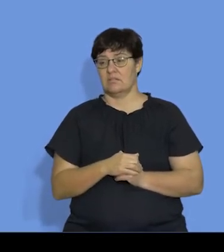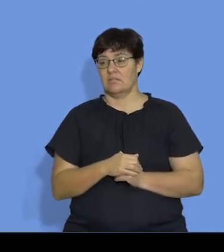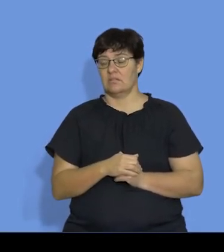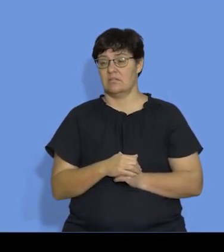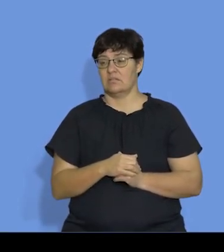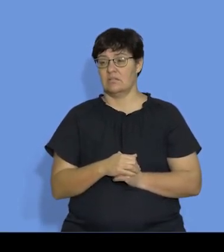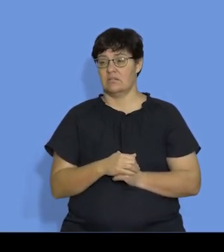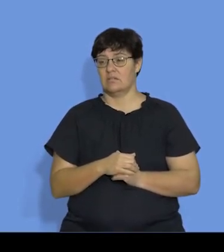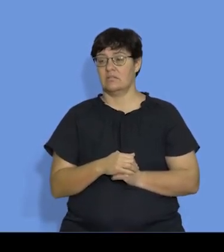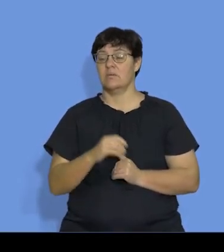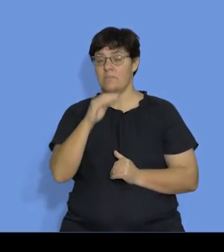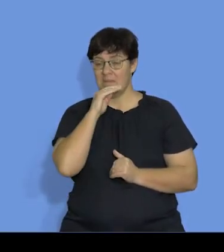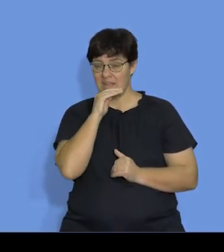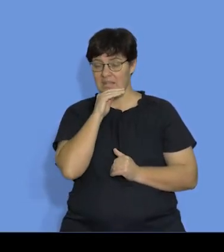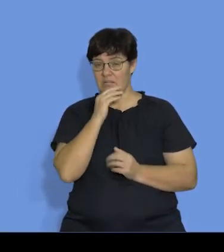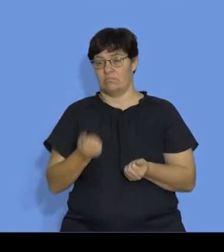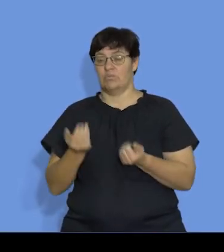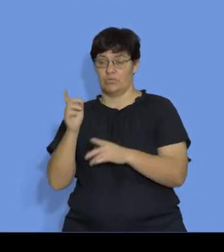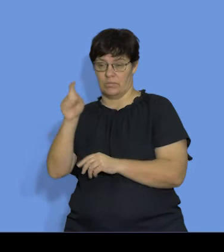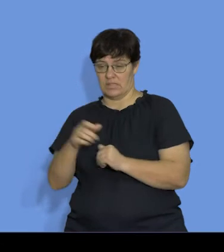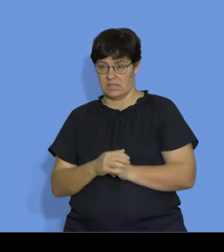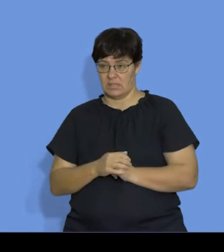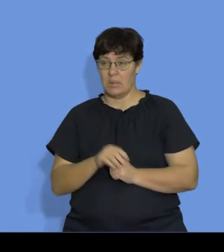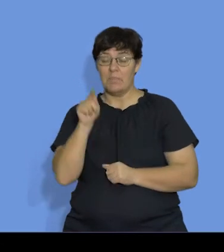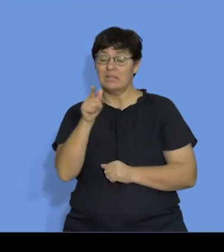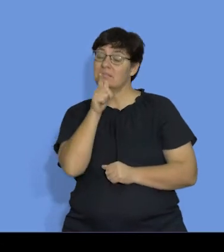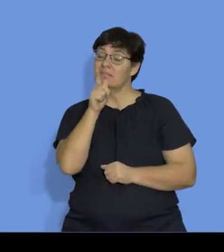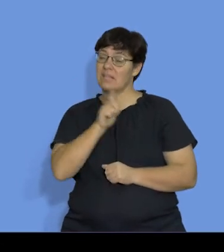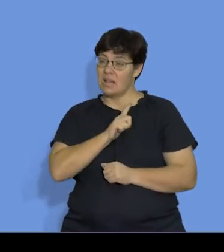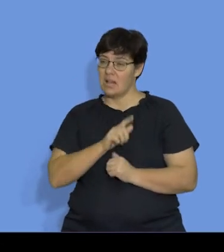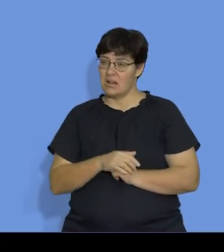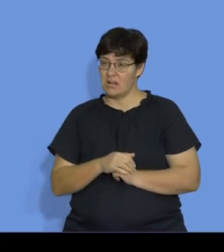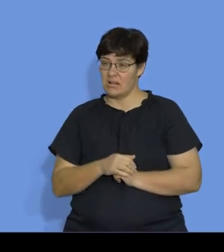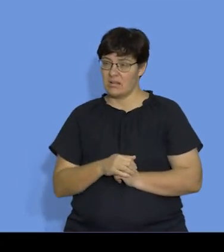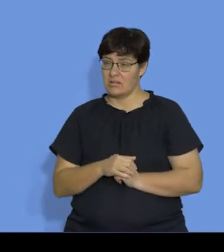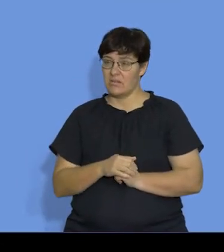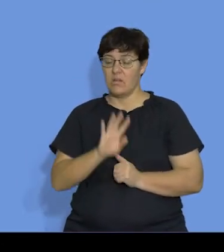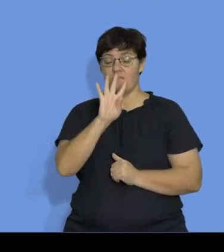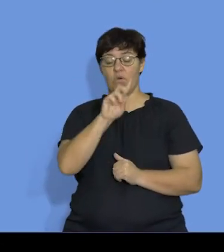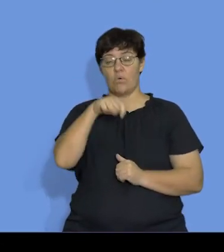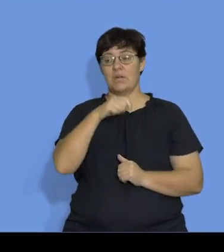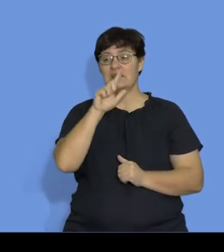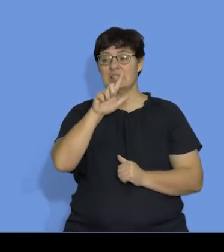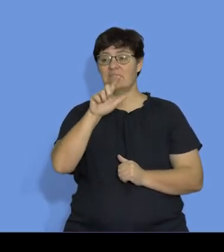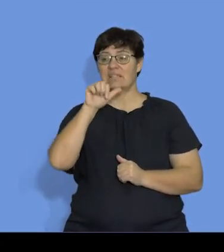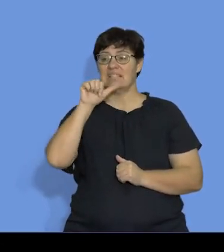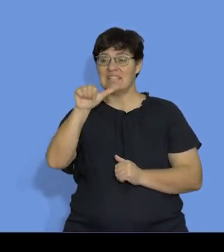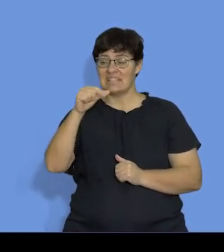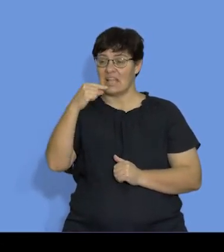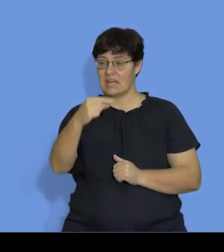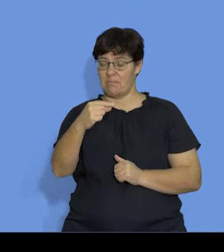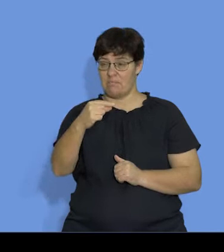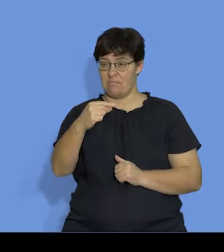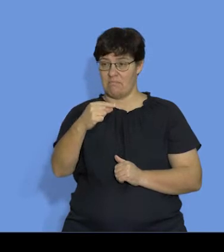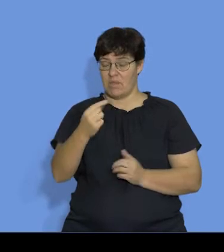theoretically must be produced, right? But we are told instead that 4.76 grams of iron